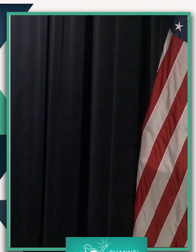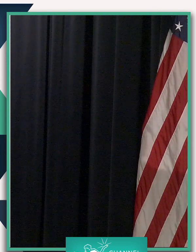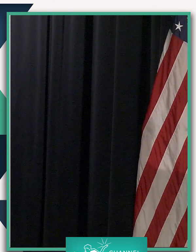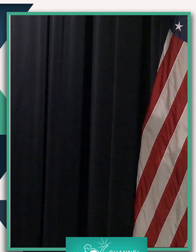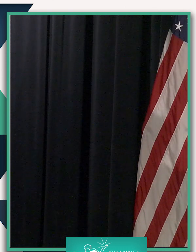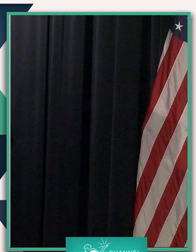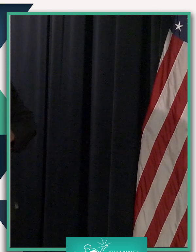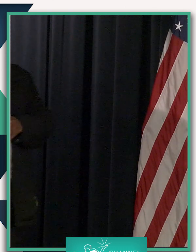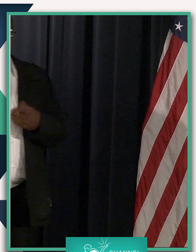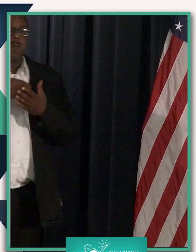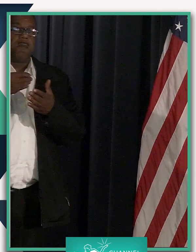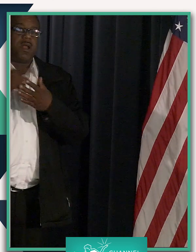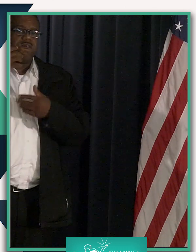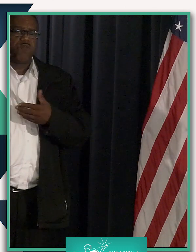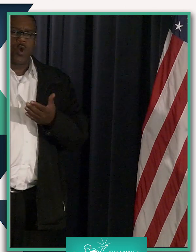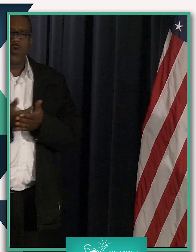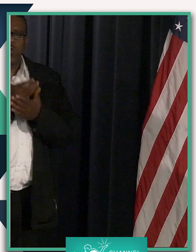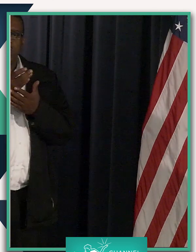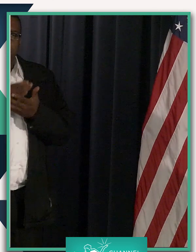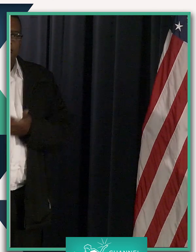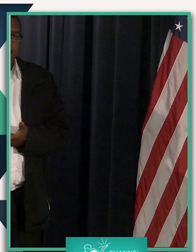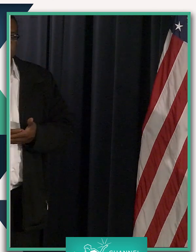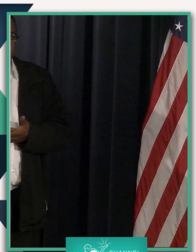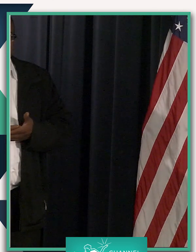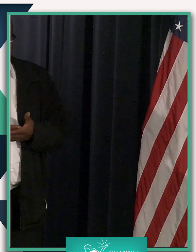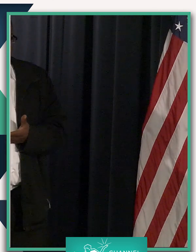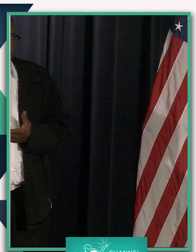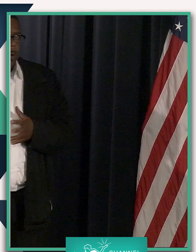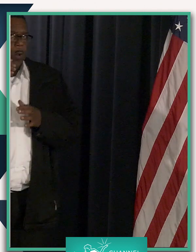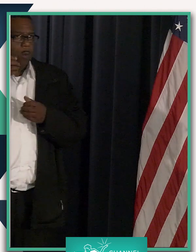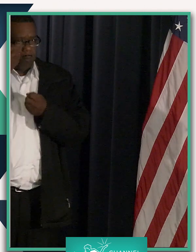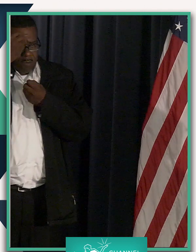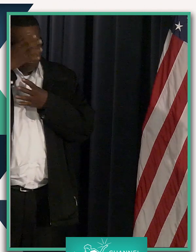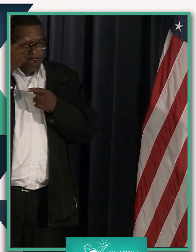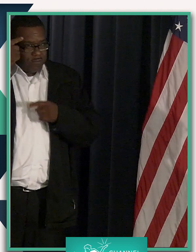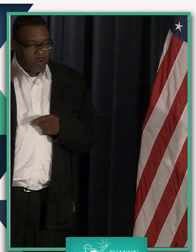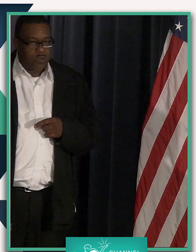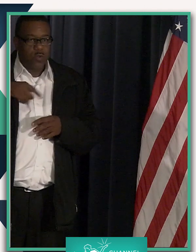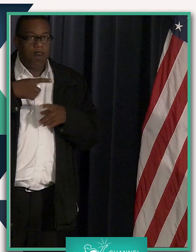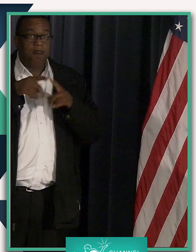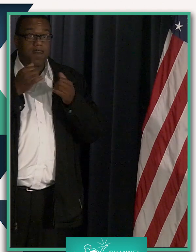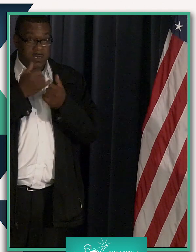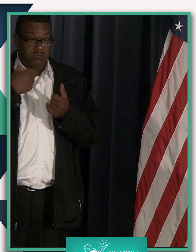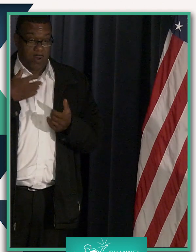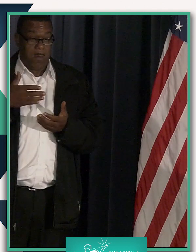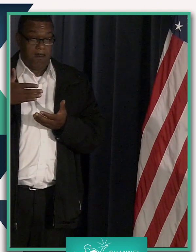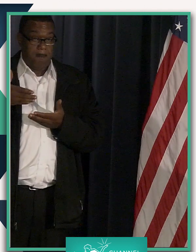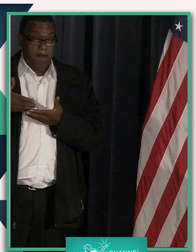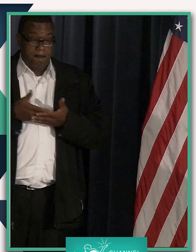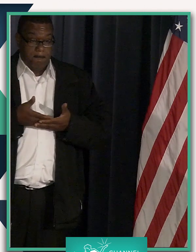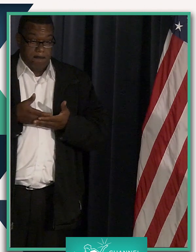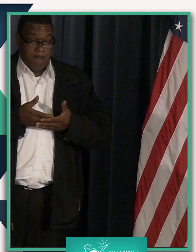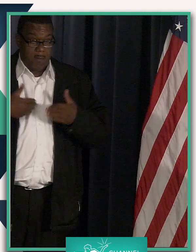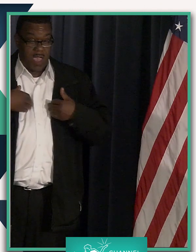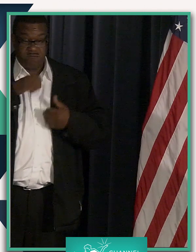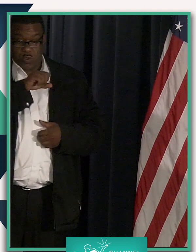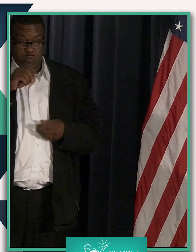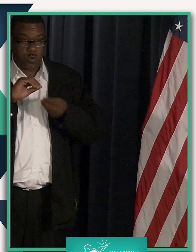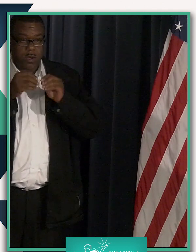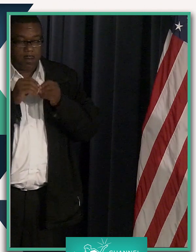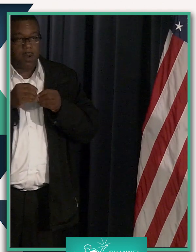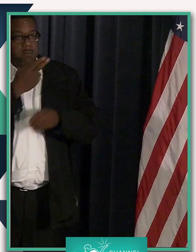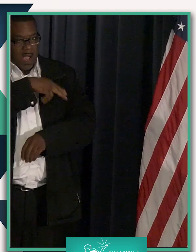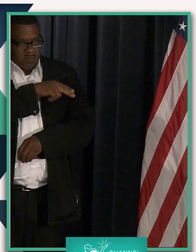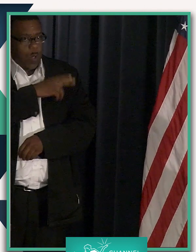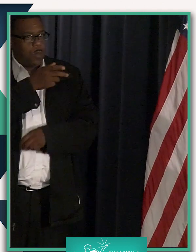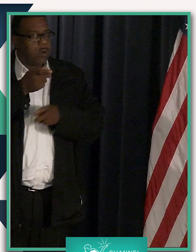don't know, right? The IRS doesn't have that much information about you. So you're going to have to get your baby a Social Security number, and typically your hospital will